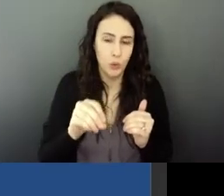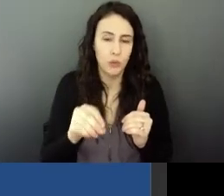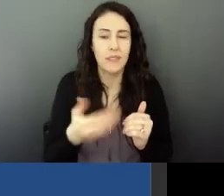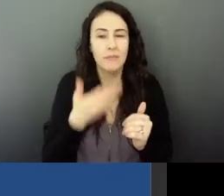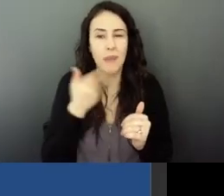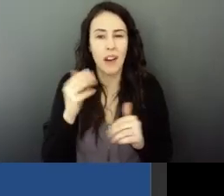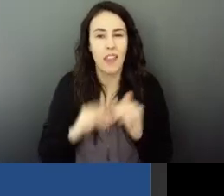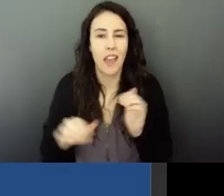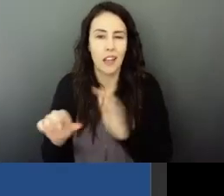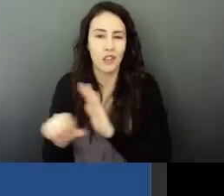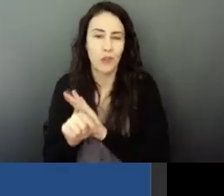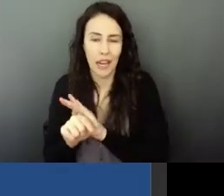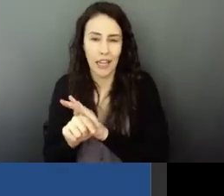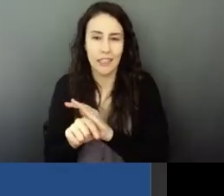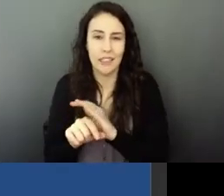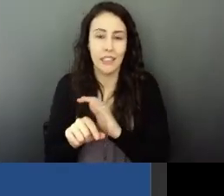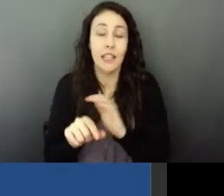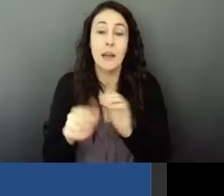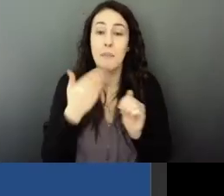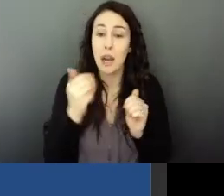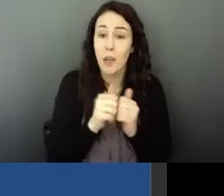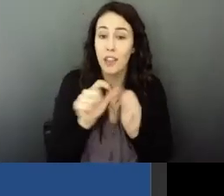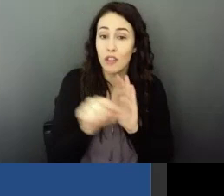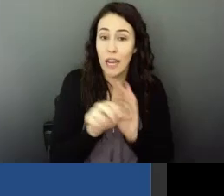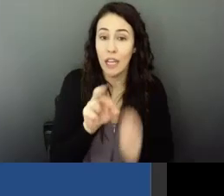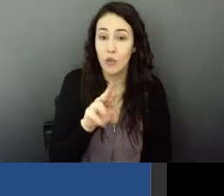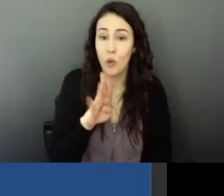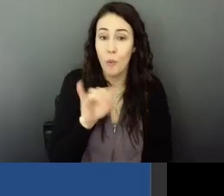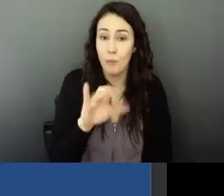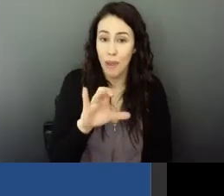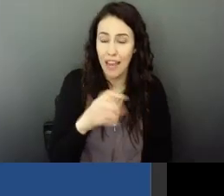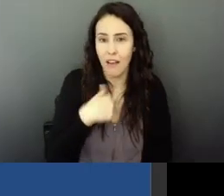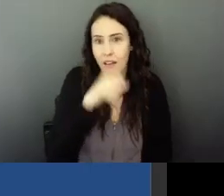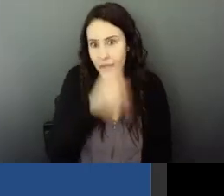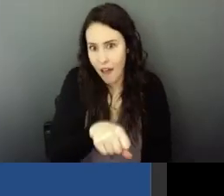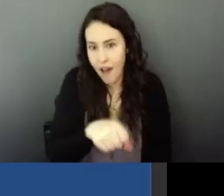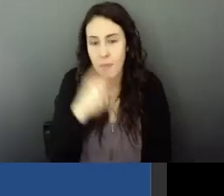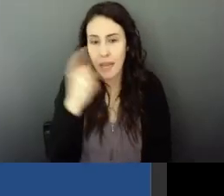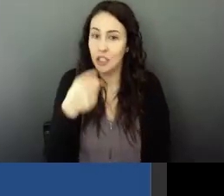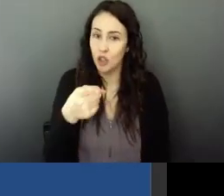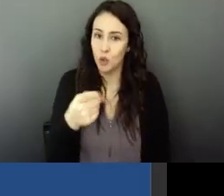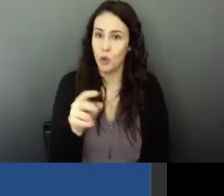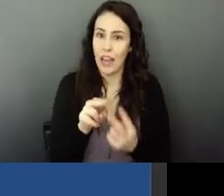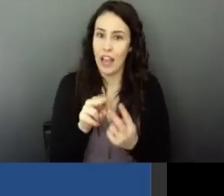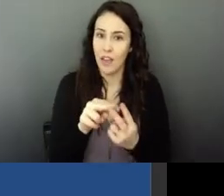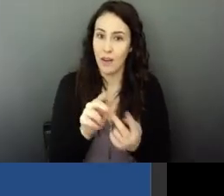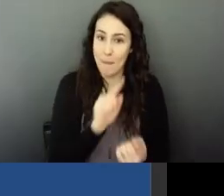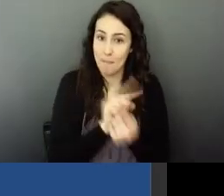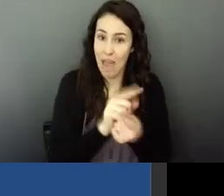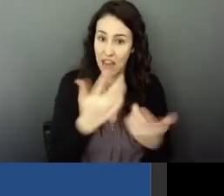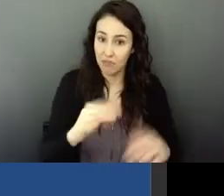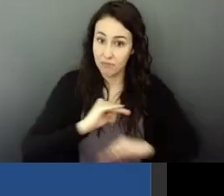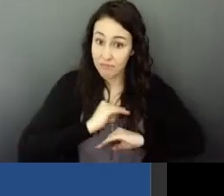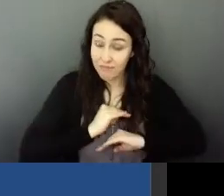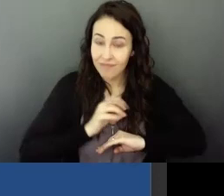the criteria or you didn't. I love rubrics. And then they're not arguing about a grade. You just pass or you didn't.